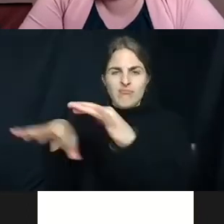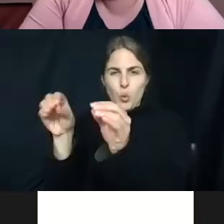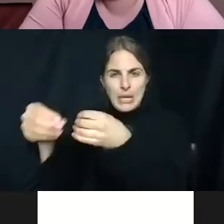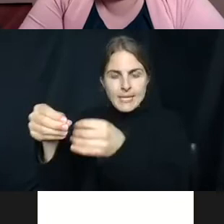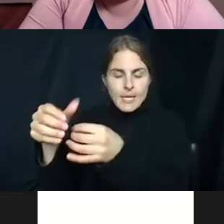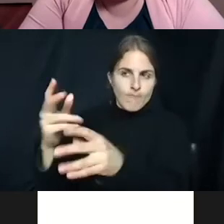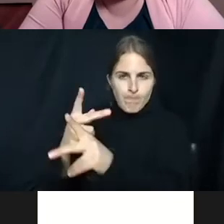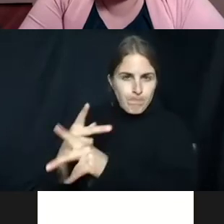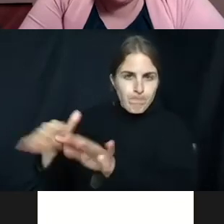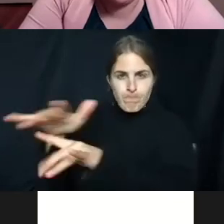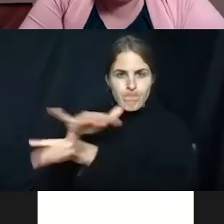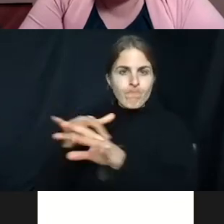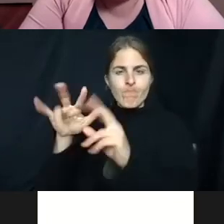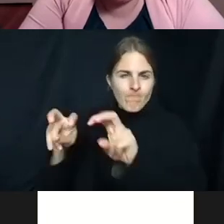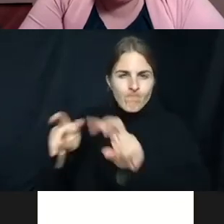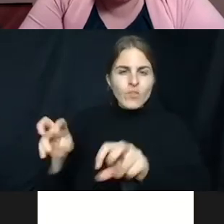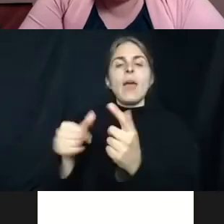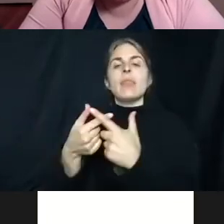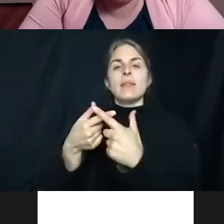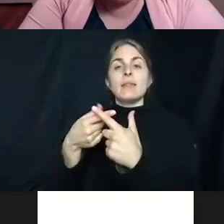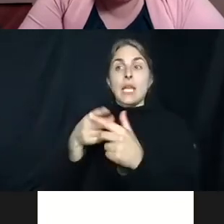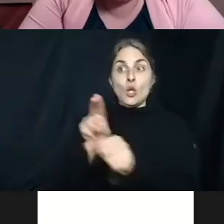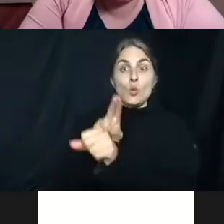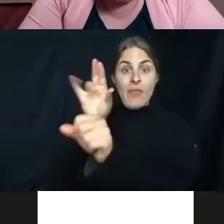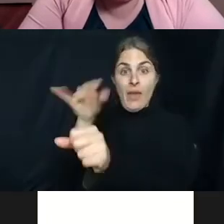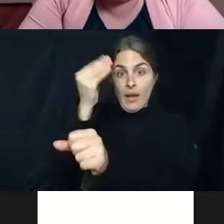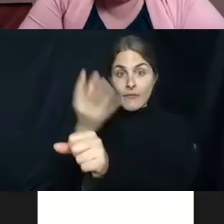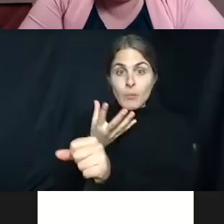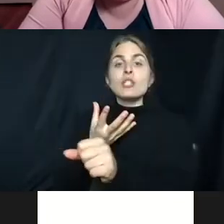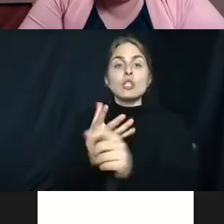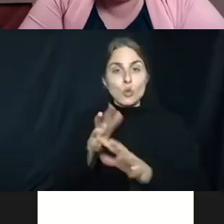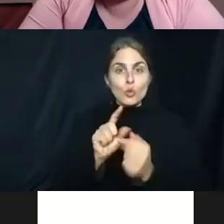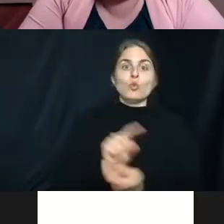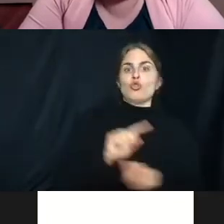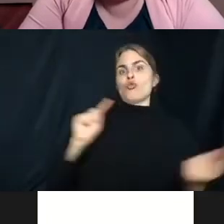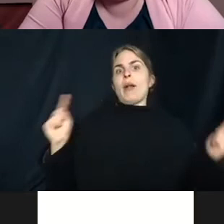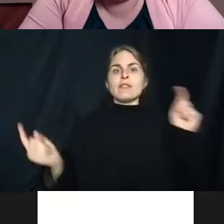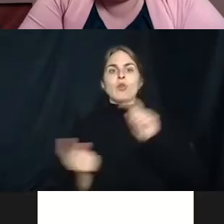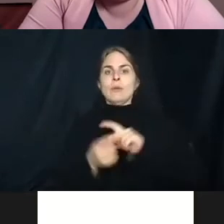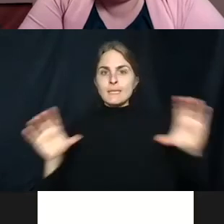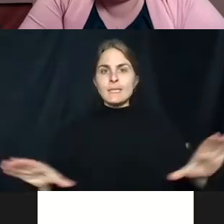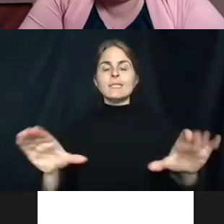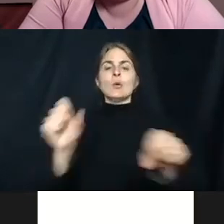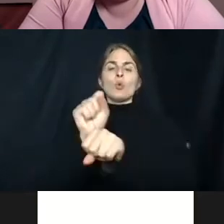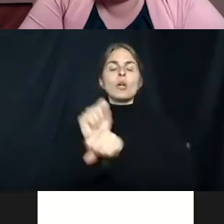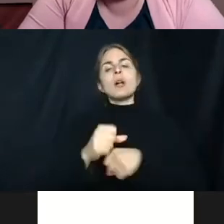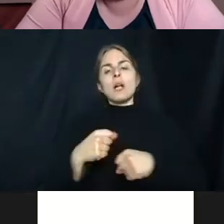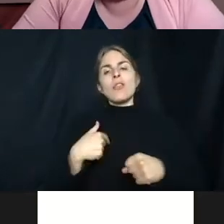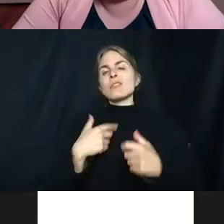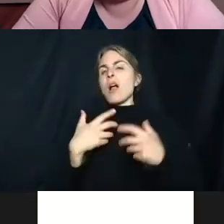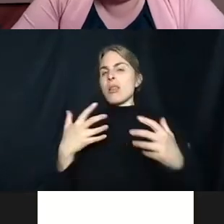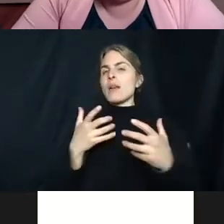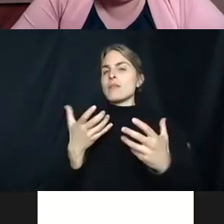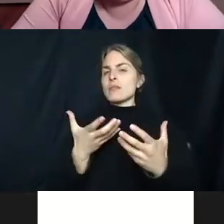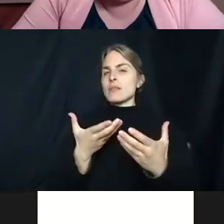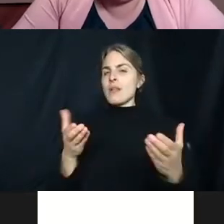they can then use to do transformative work. There's like a lot of stuff you have to actually